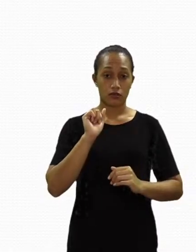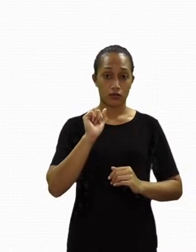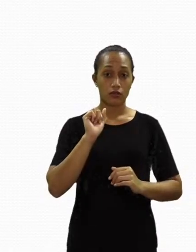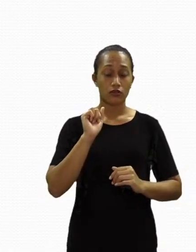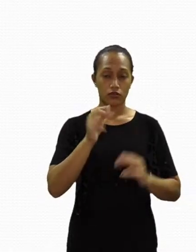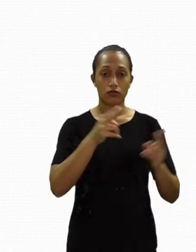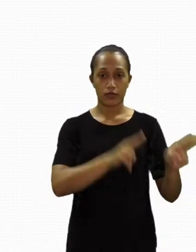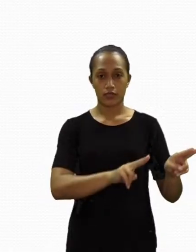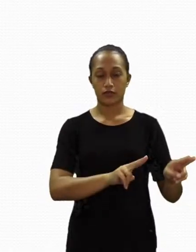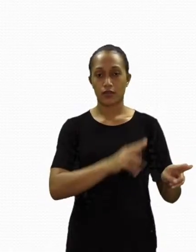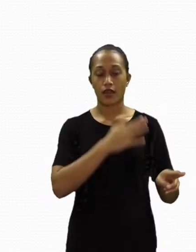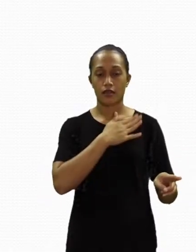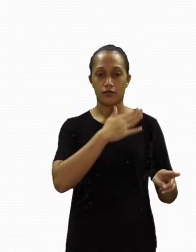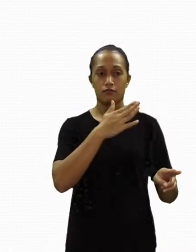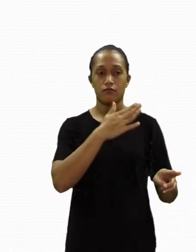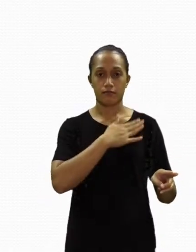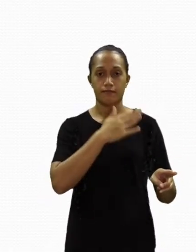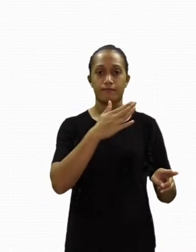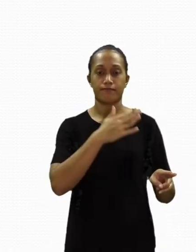resting heart rate.